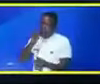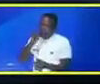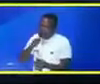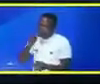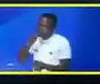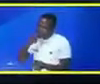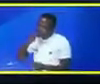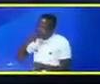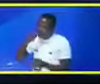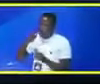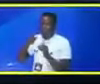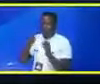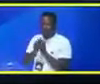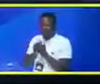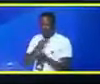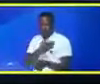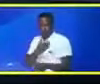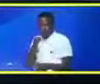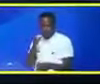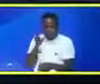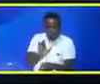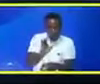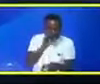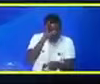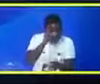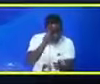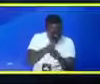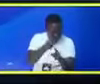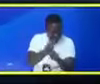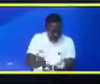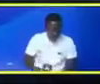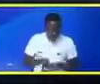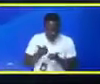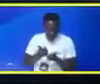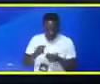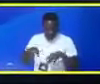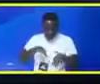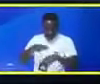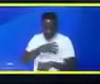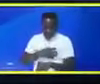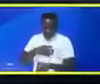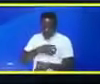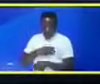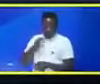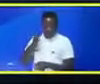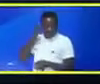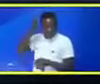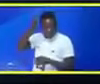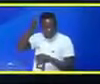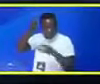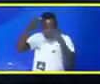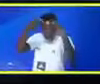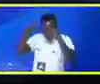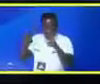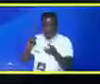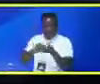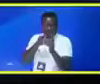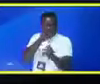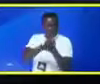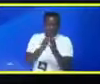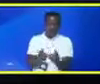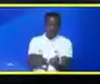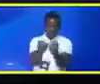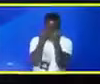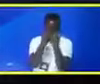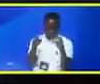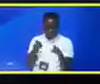that empower ordinary men to live enviable destinies. You are as strong as the keys that you